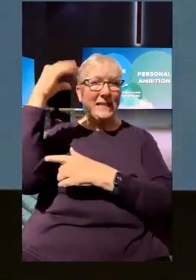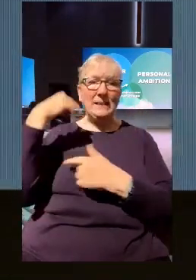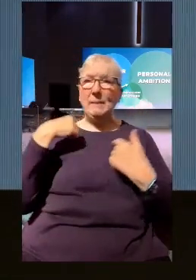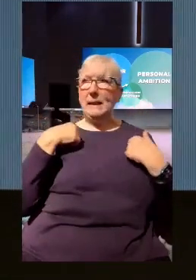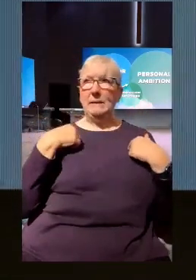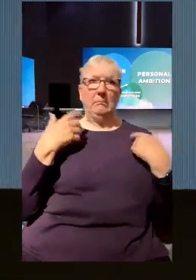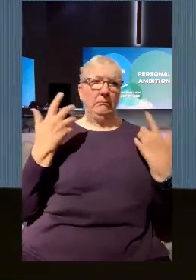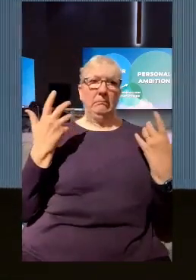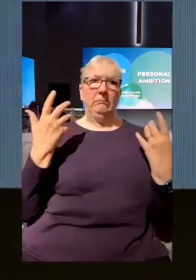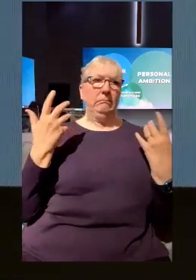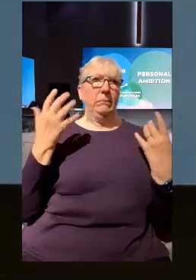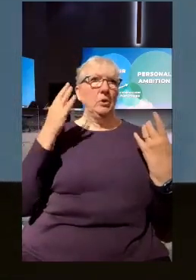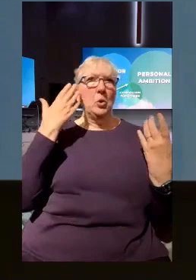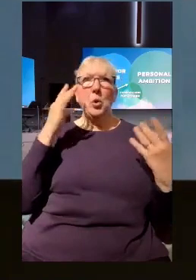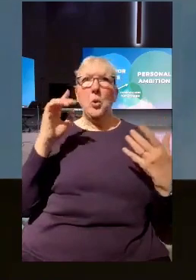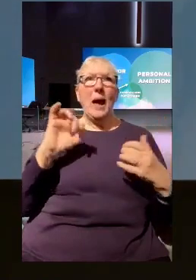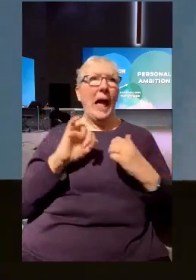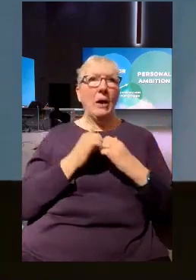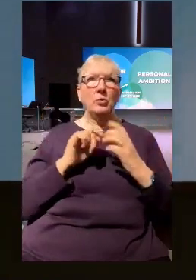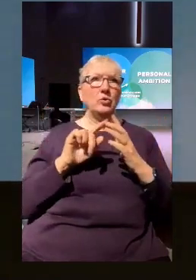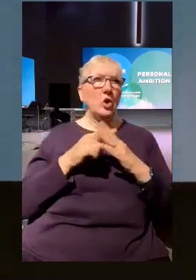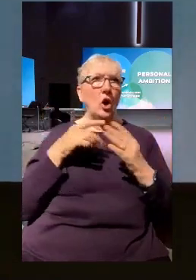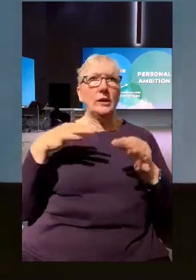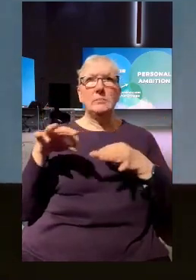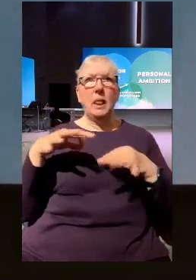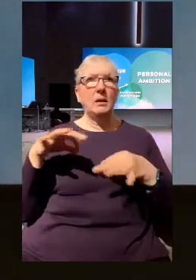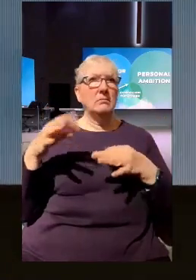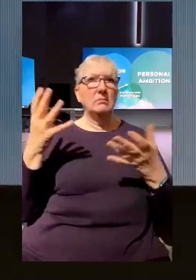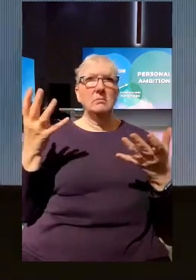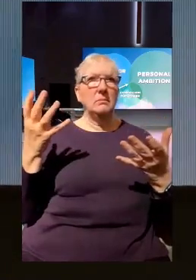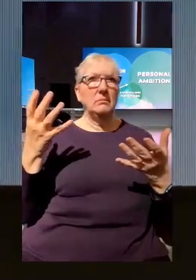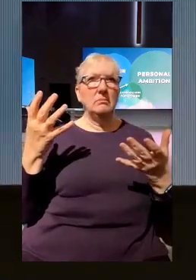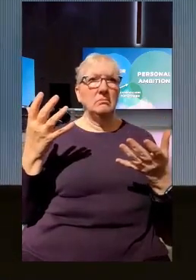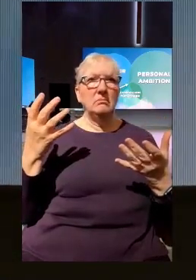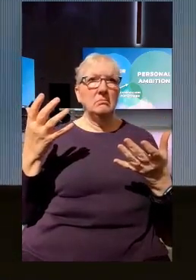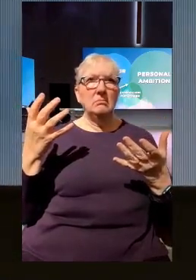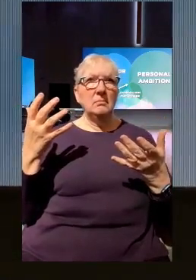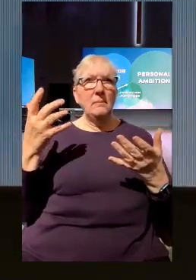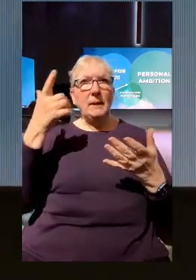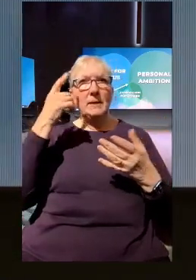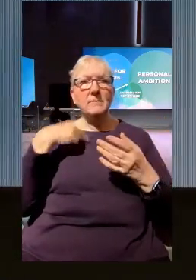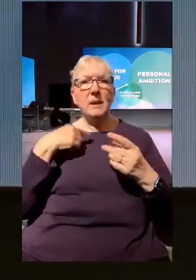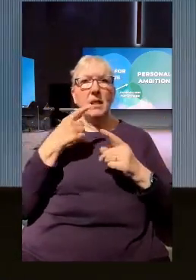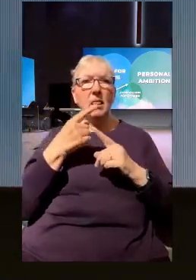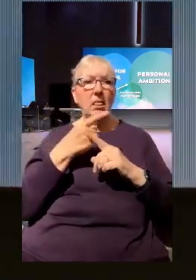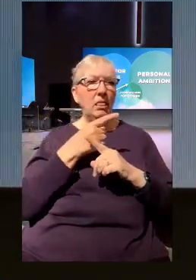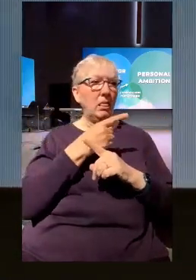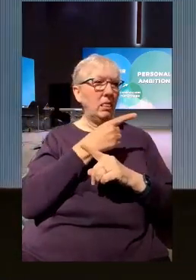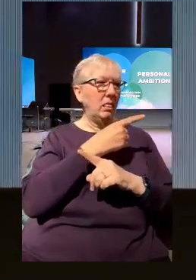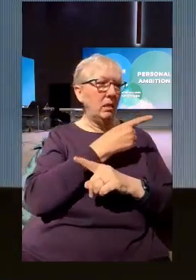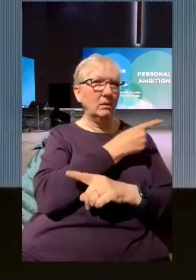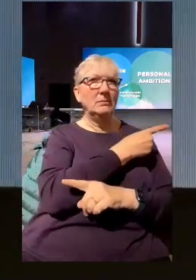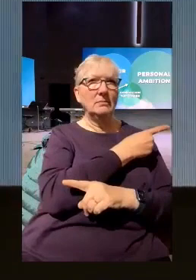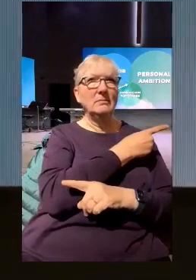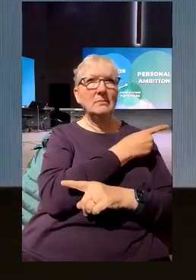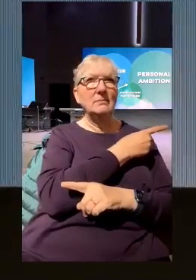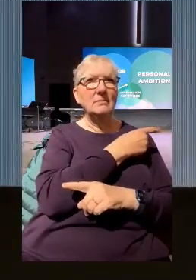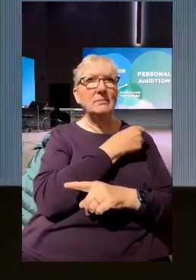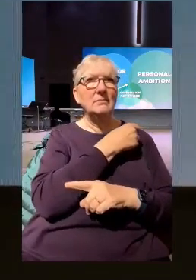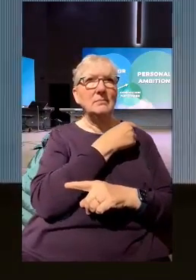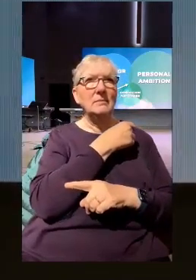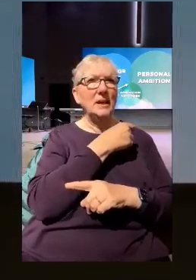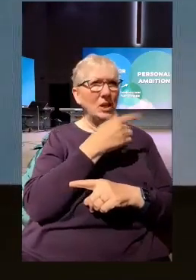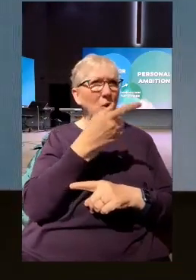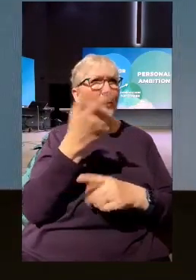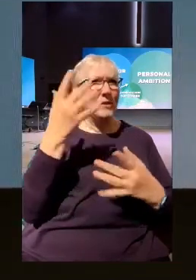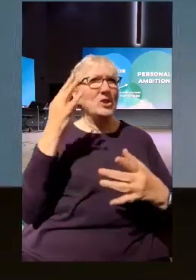start. That's how far I had strayed. Are you experiencing any of that dissonance in your life?